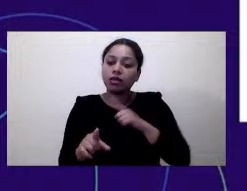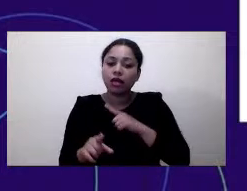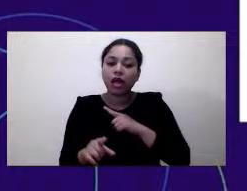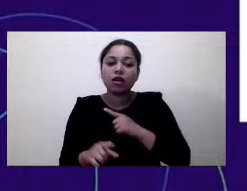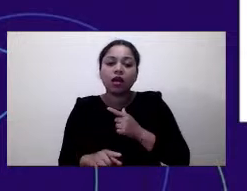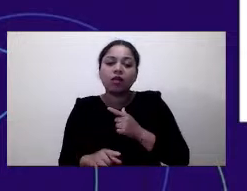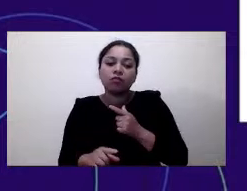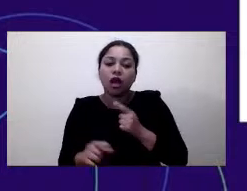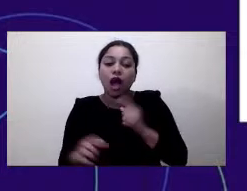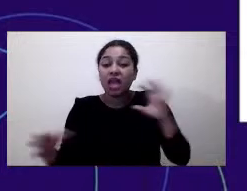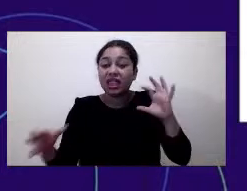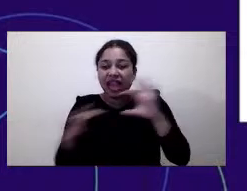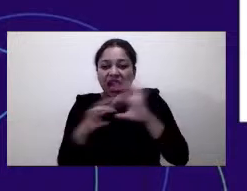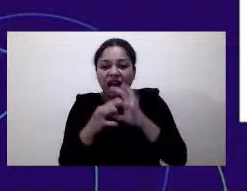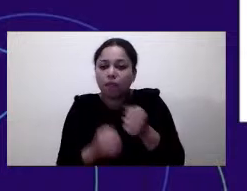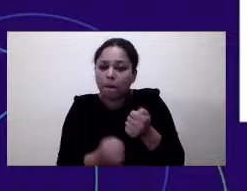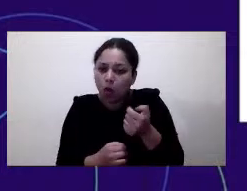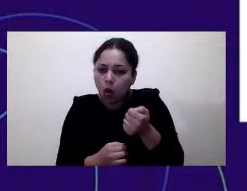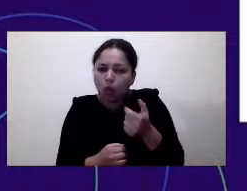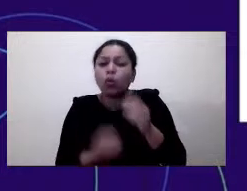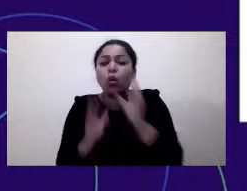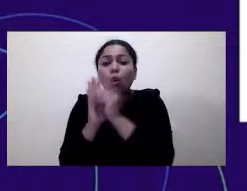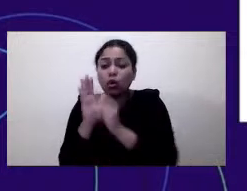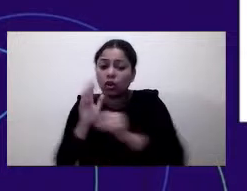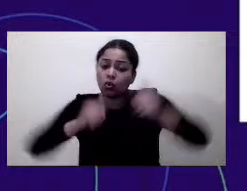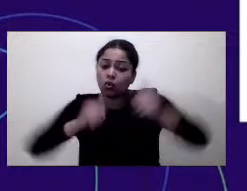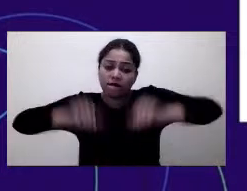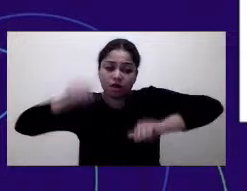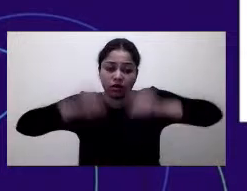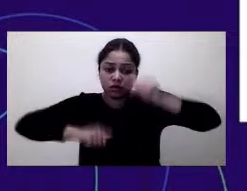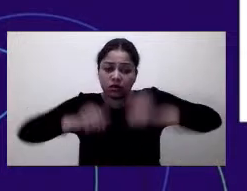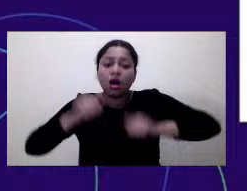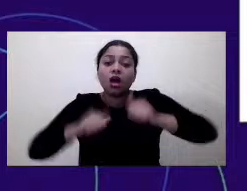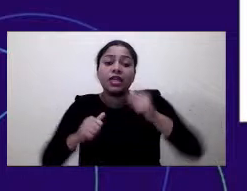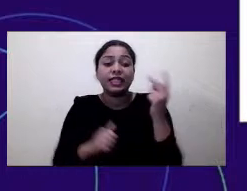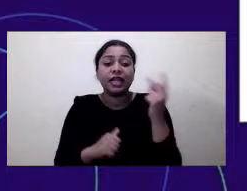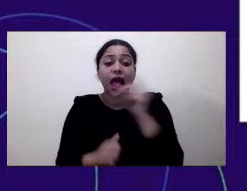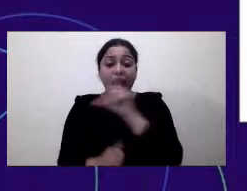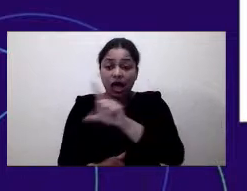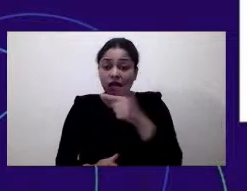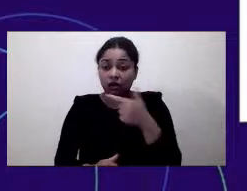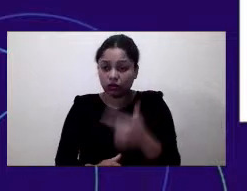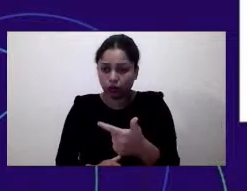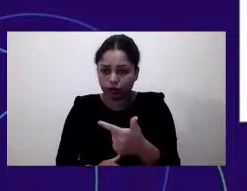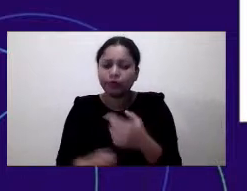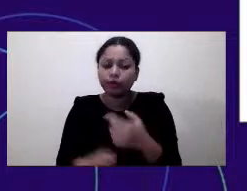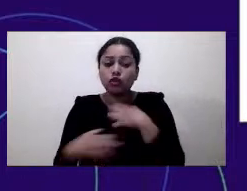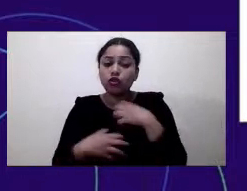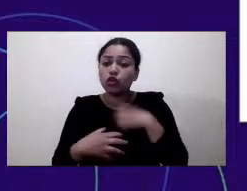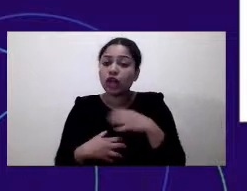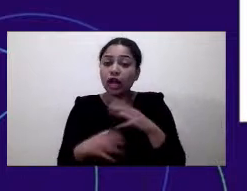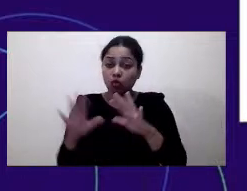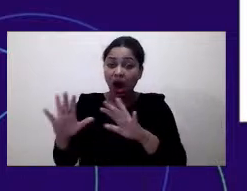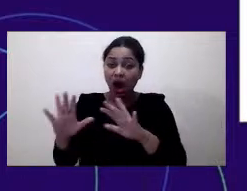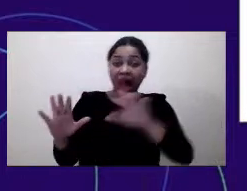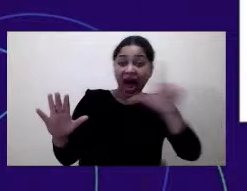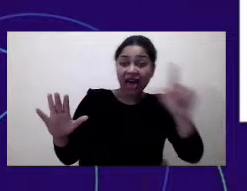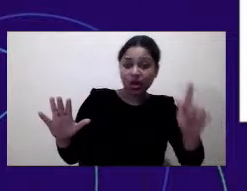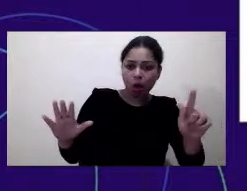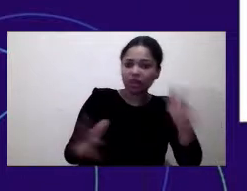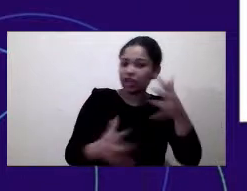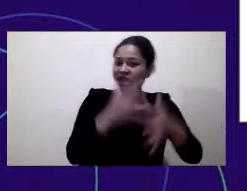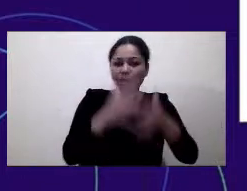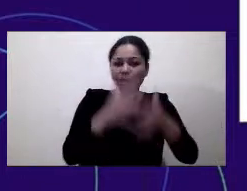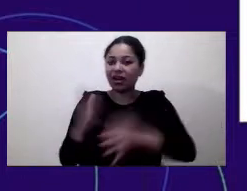content is assessed in students' second language in a way that language does not intervene with the display of the content knowledge.